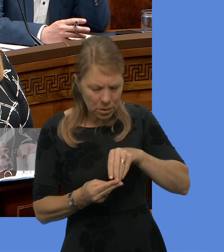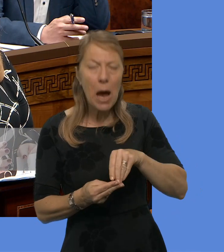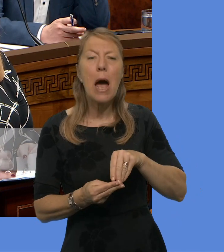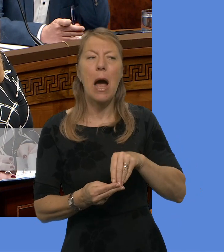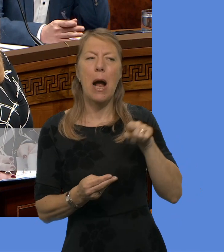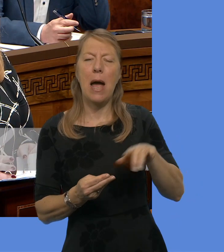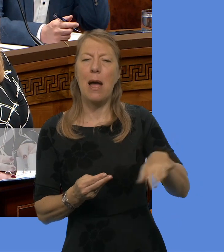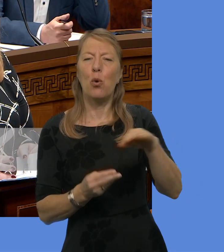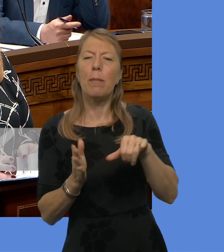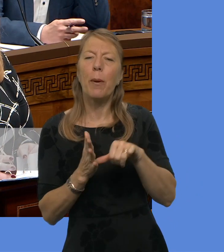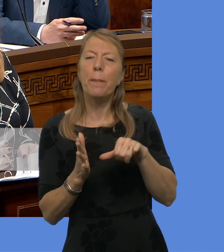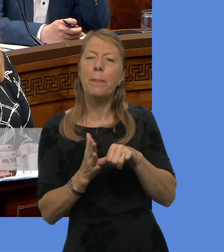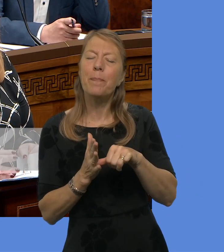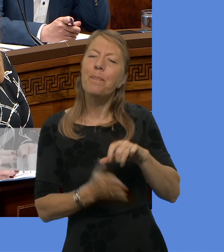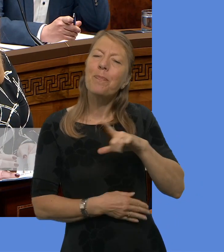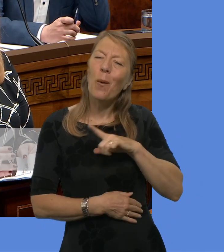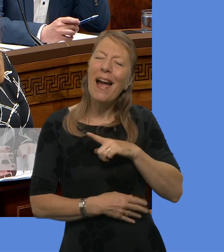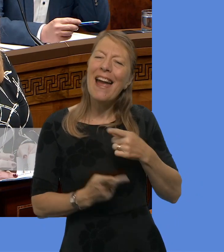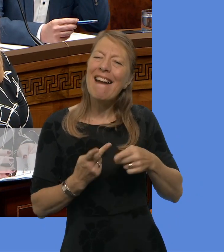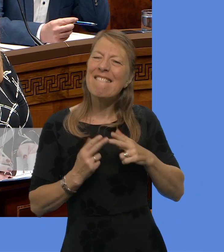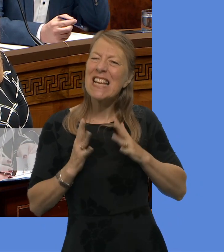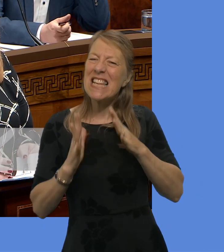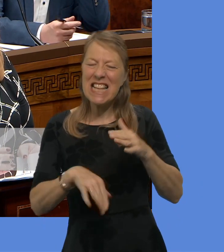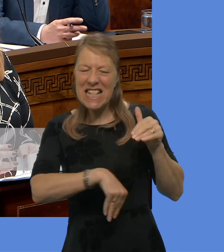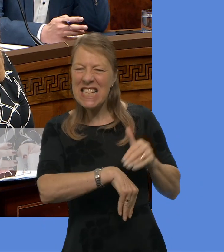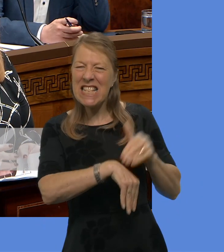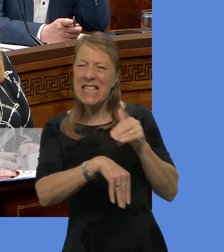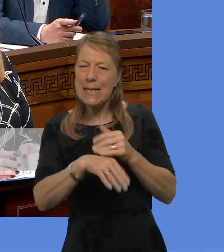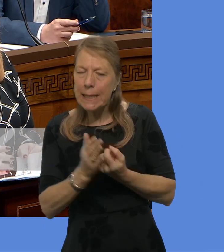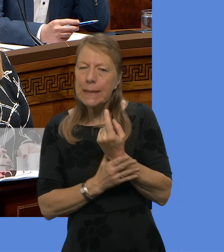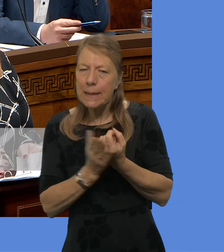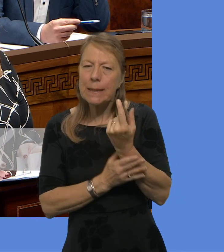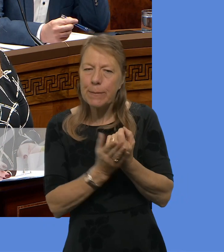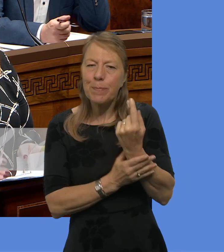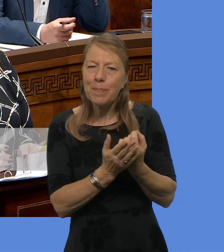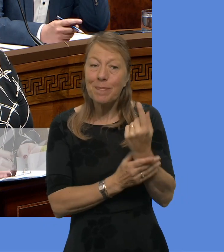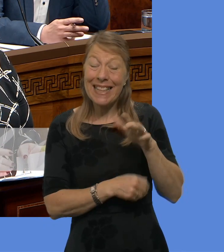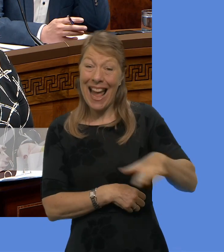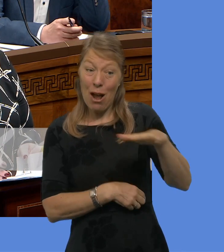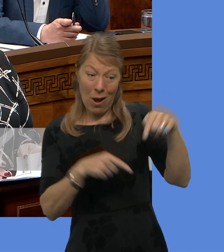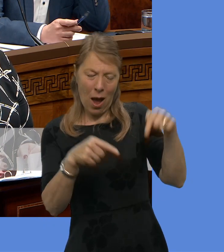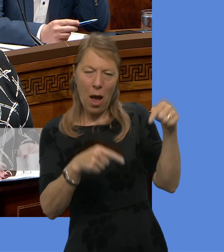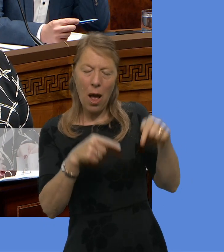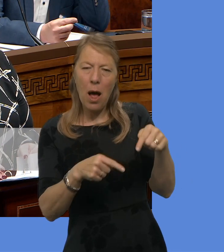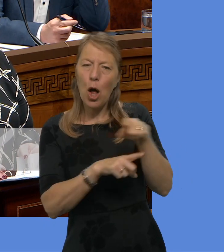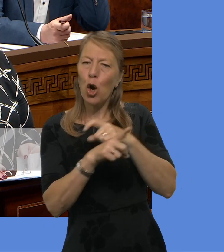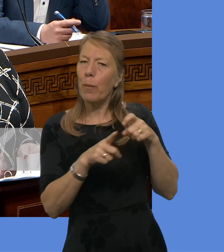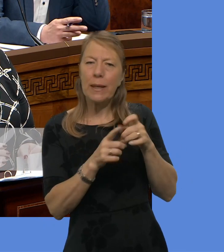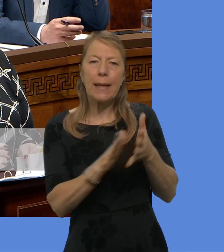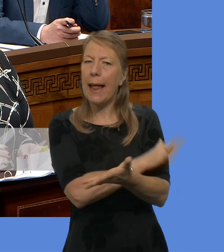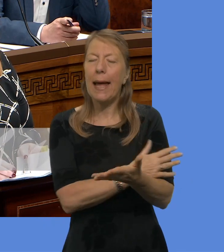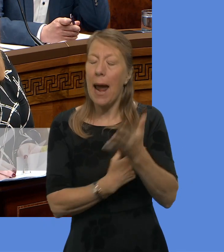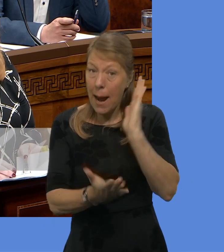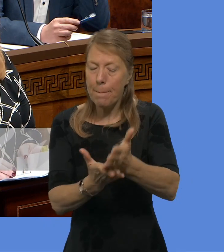it does damage to communities. It causes real harm to individuals. And it is important that as a society, and I would hope all in this chamber, that